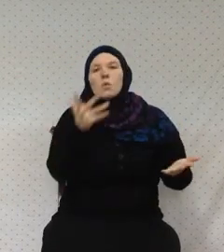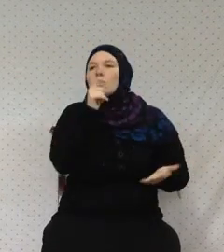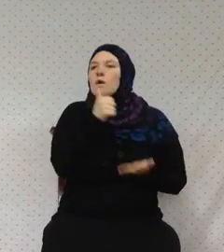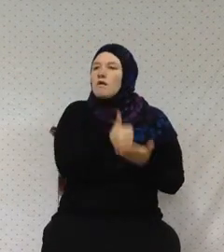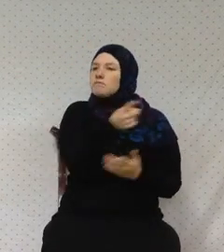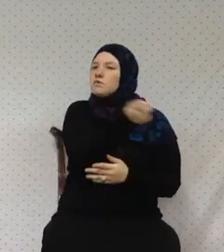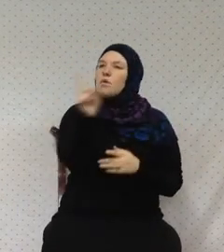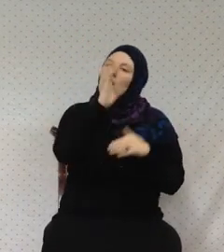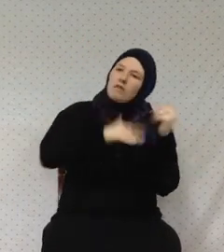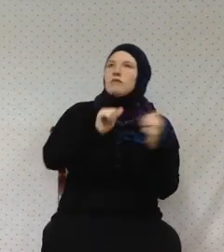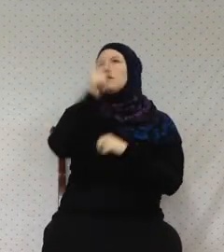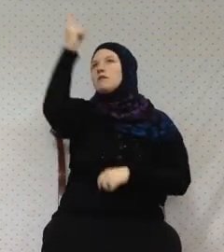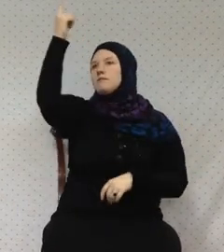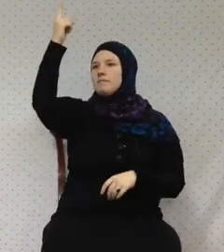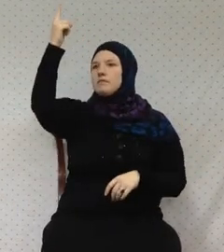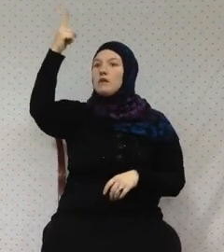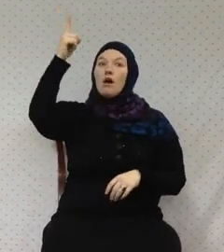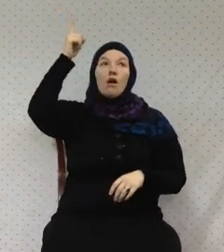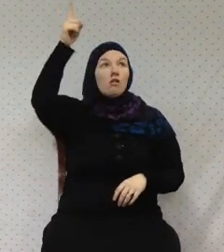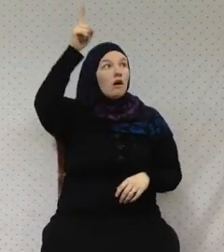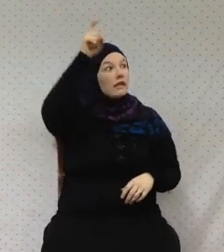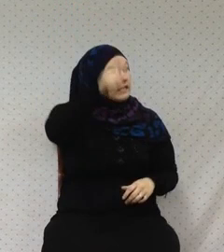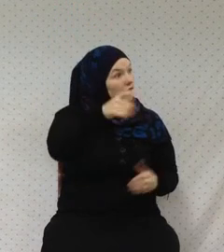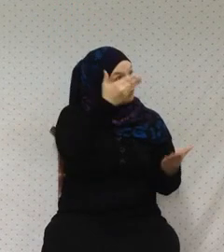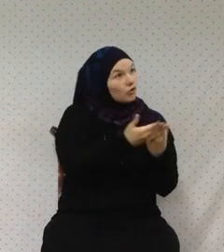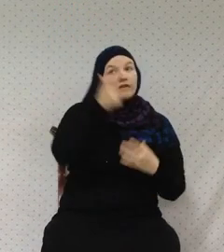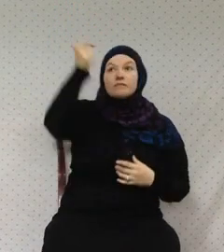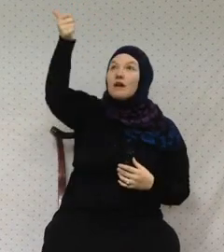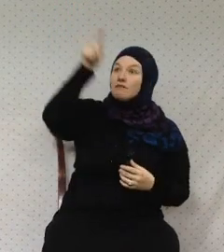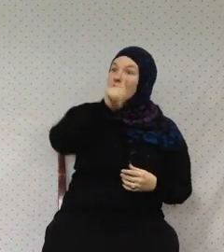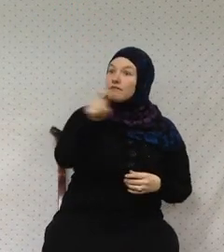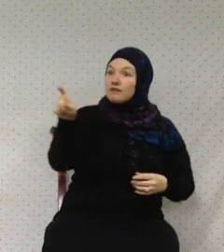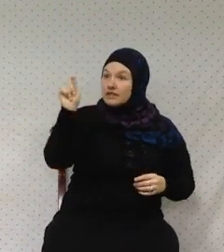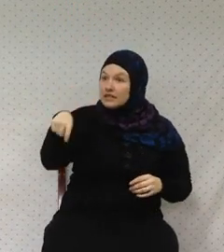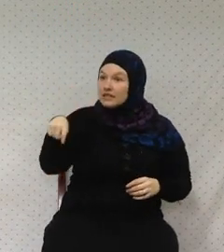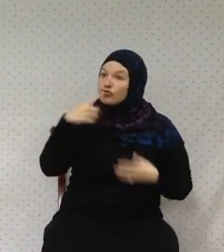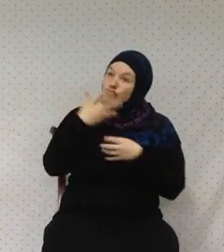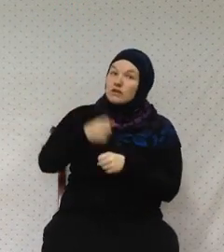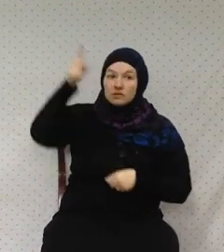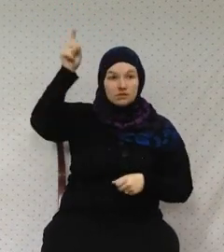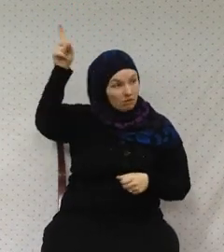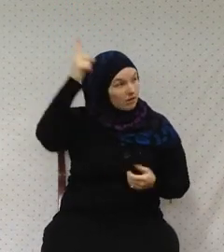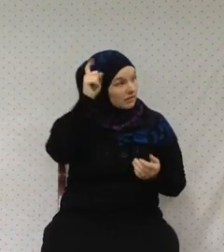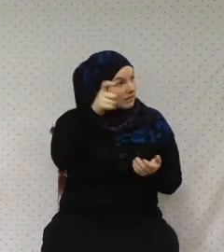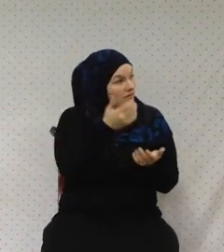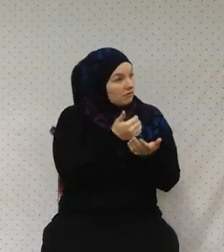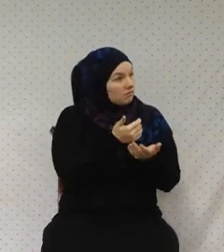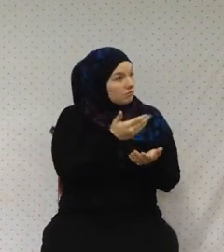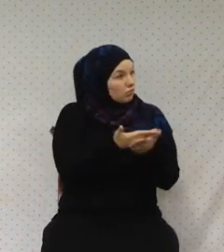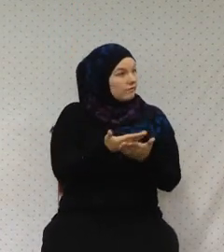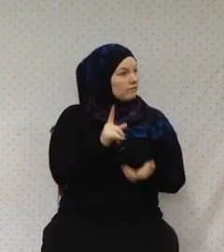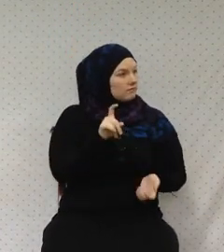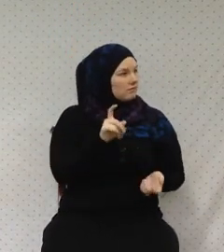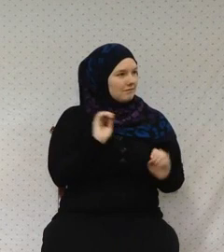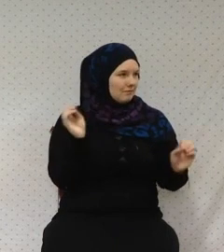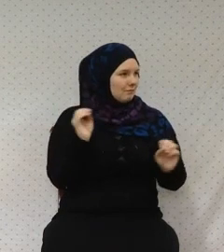Him? Does Allah need to prove Himself to us, to trust Him? If this